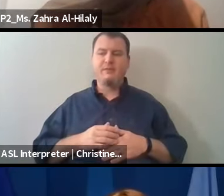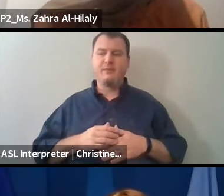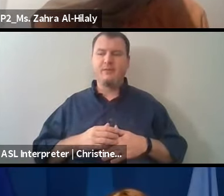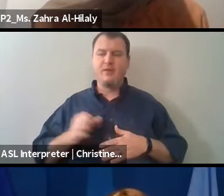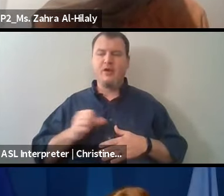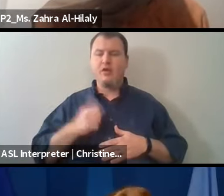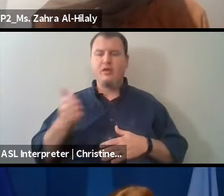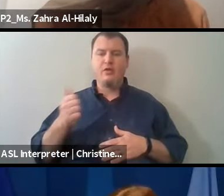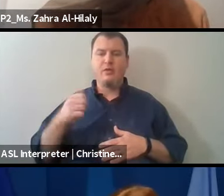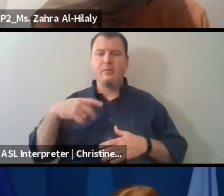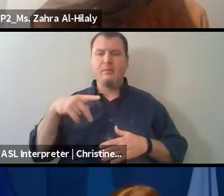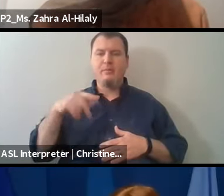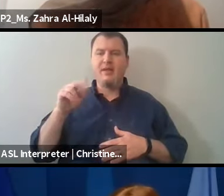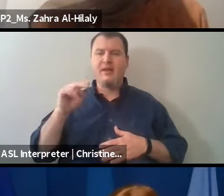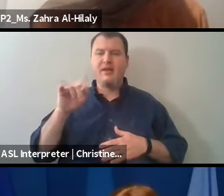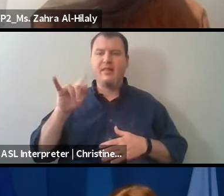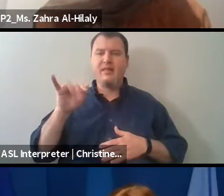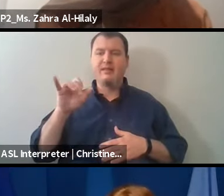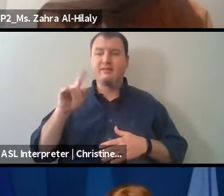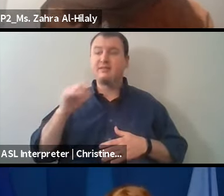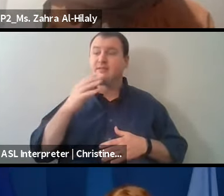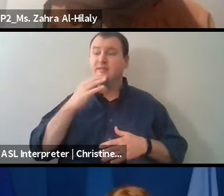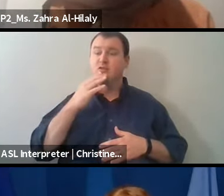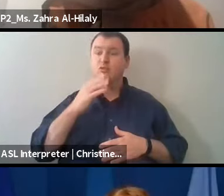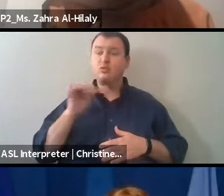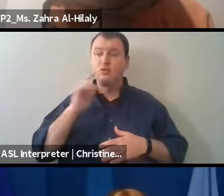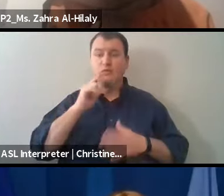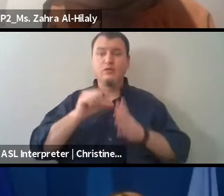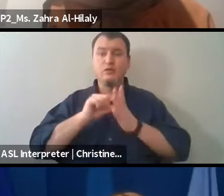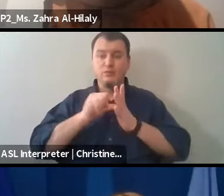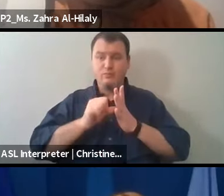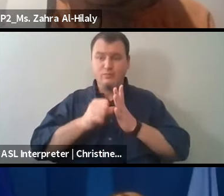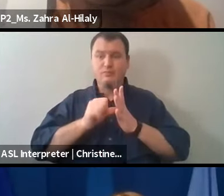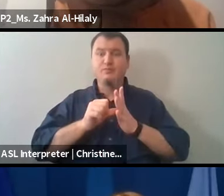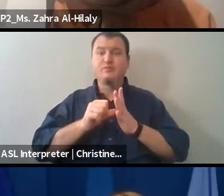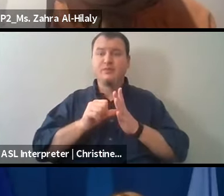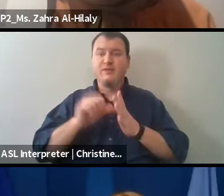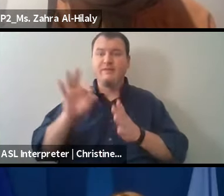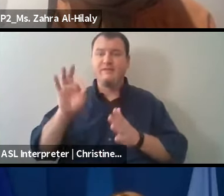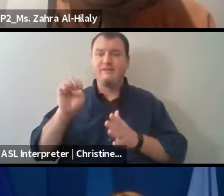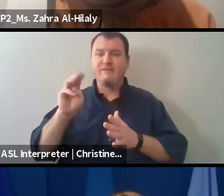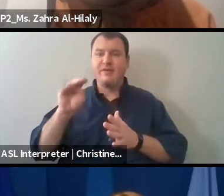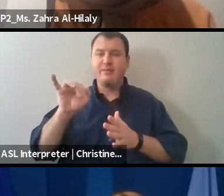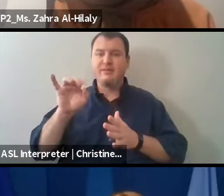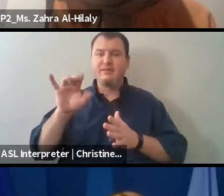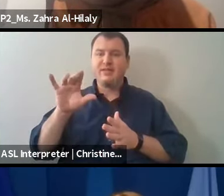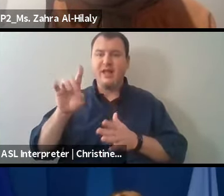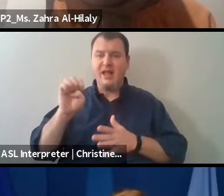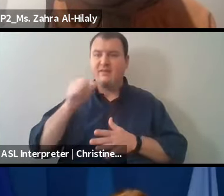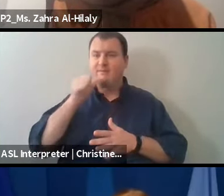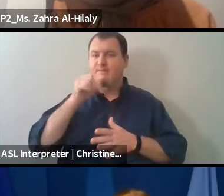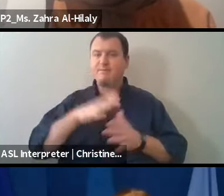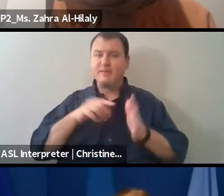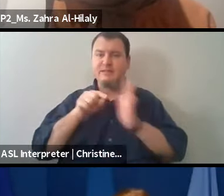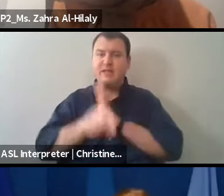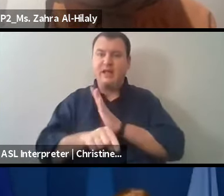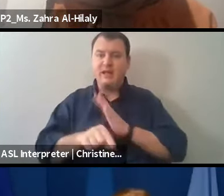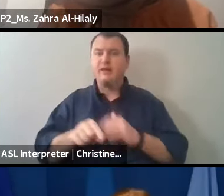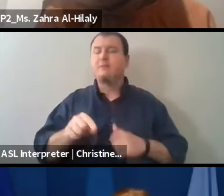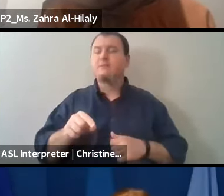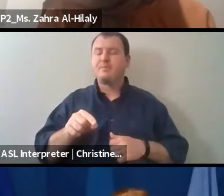other panelists. Thank you also for highlighting the issue of femicide. It is indeed